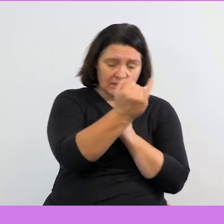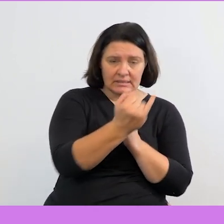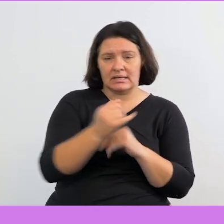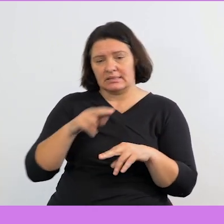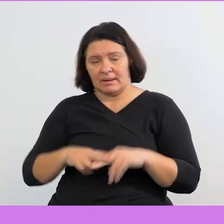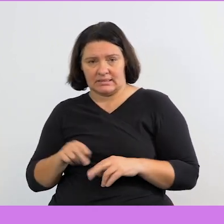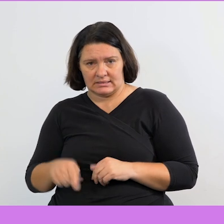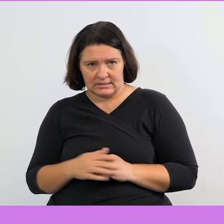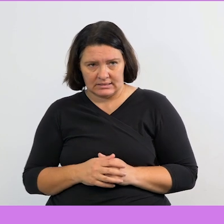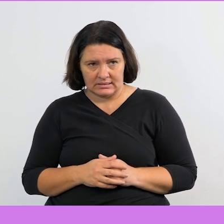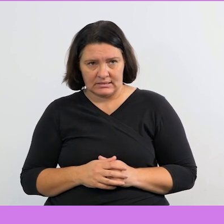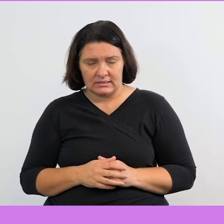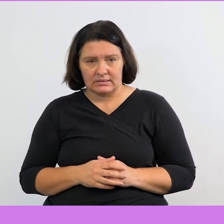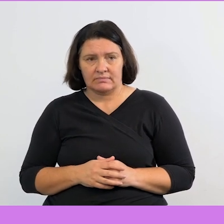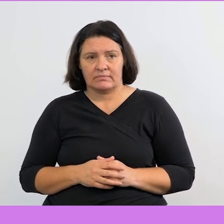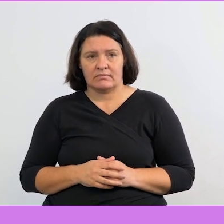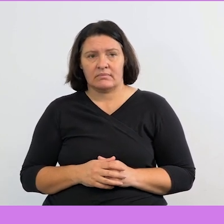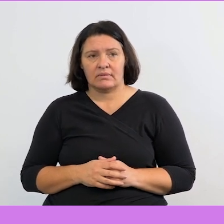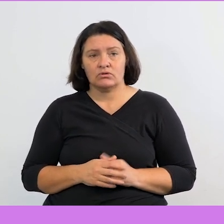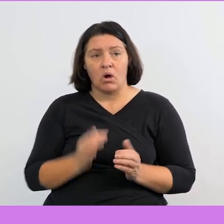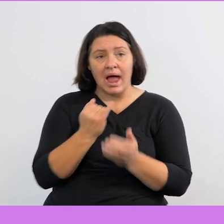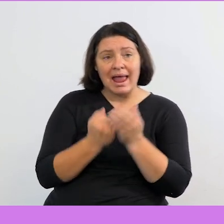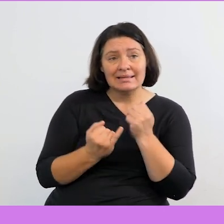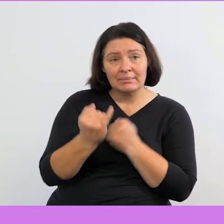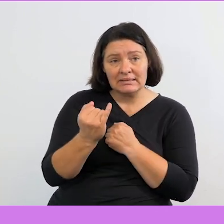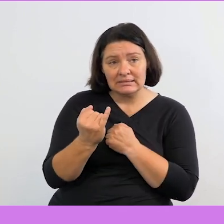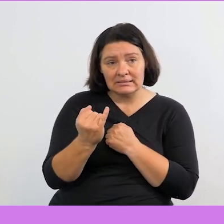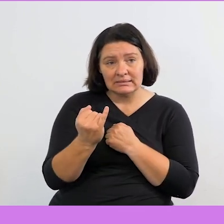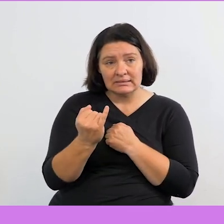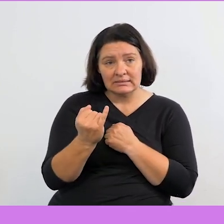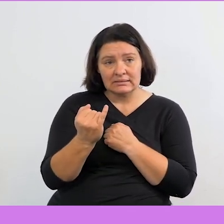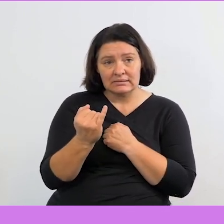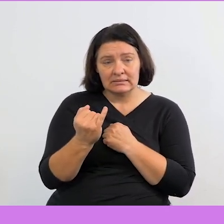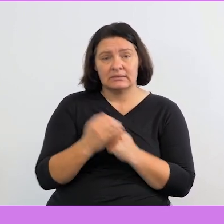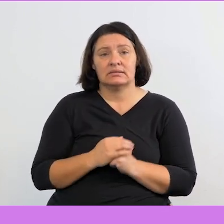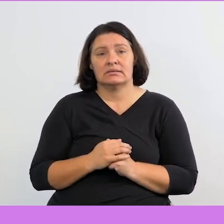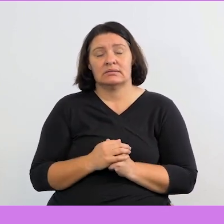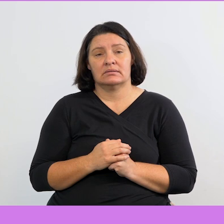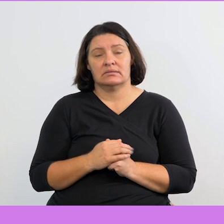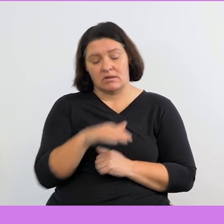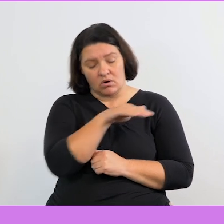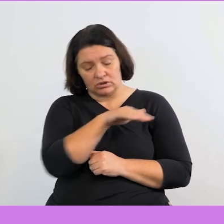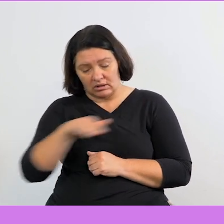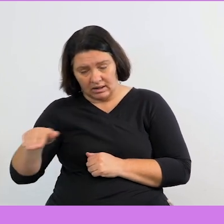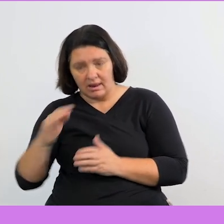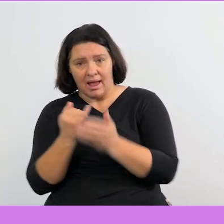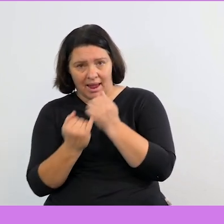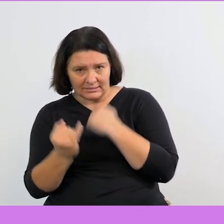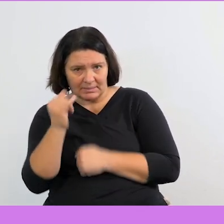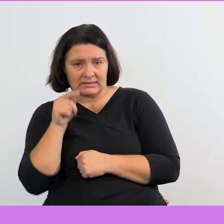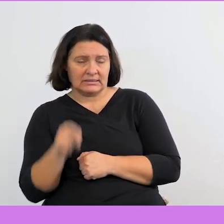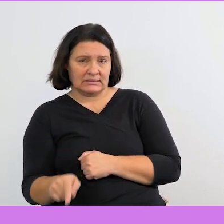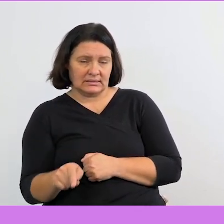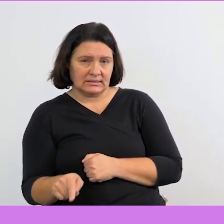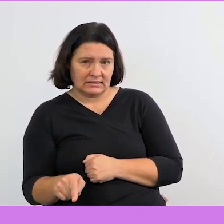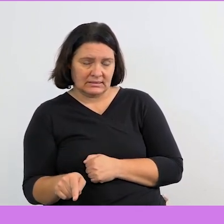variable, right, and place this one on the horizontal axis. To remind you again, remember horizontal axis? There's your horizontal